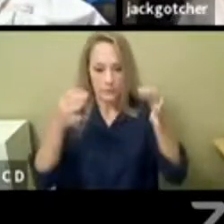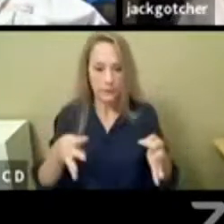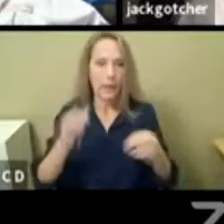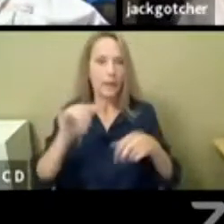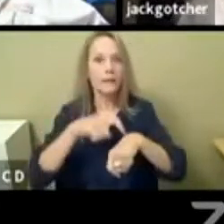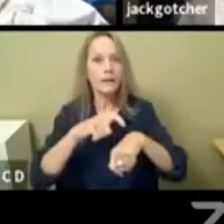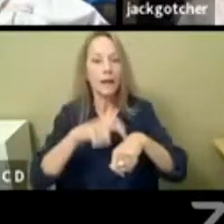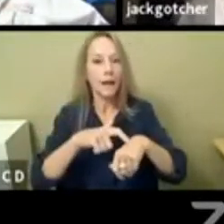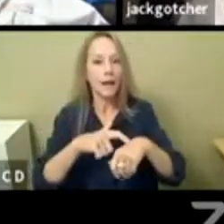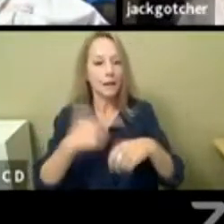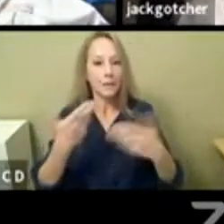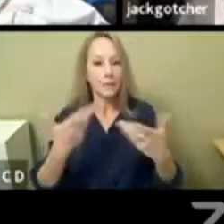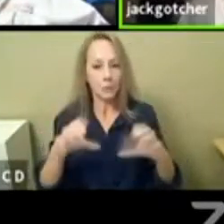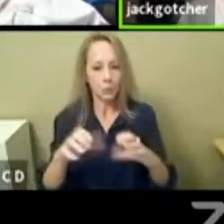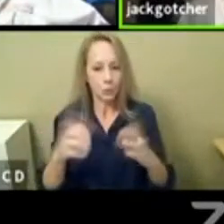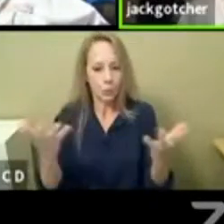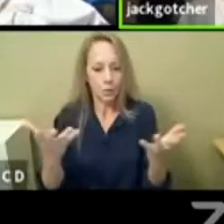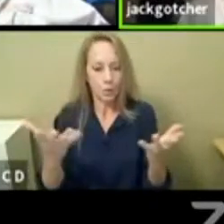Love to hear from the others.